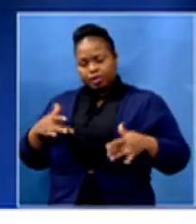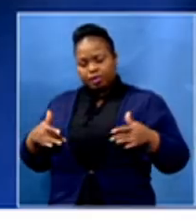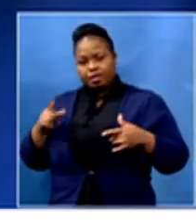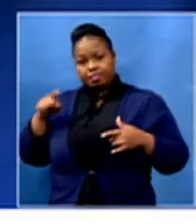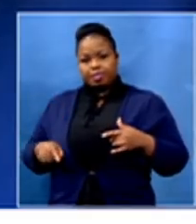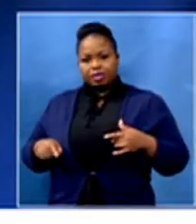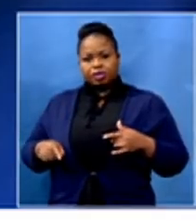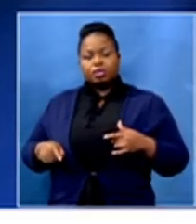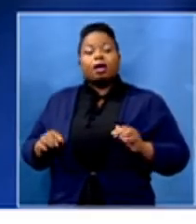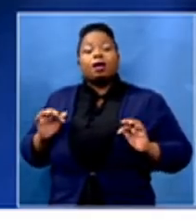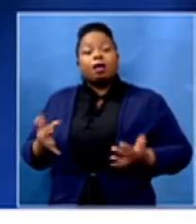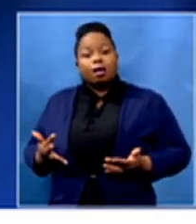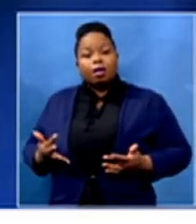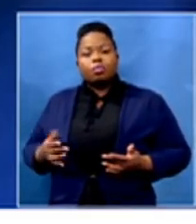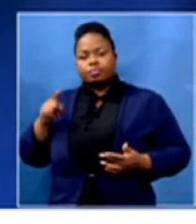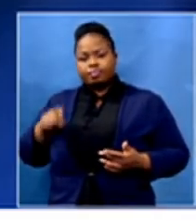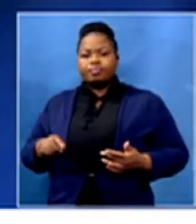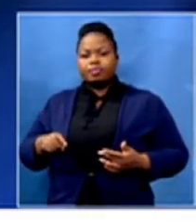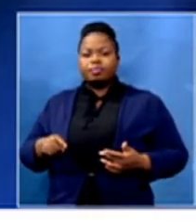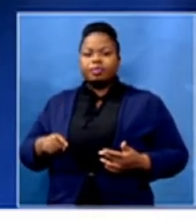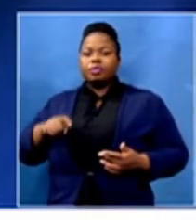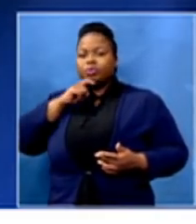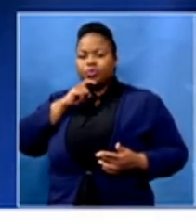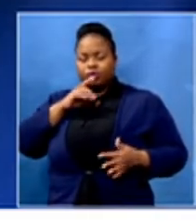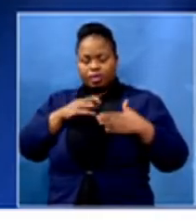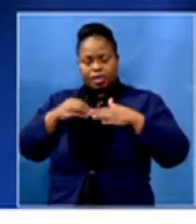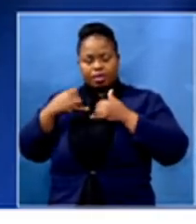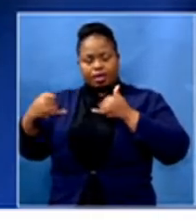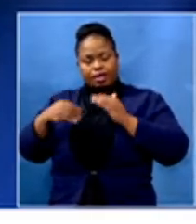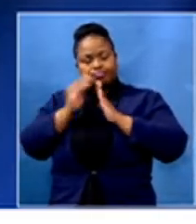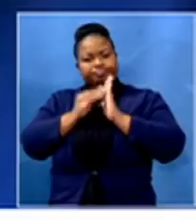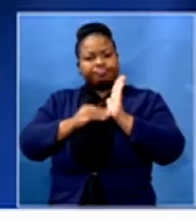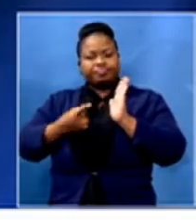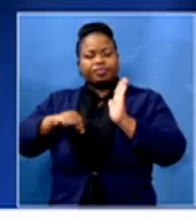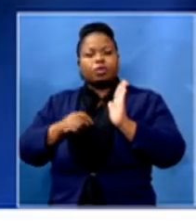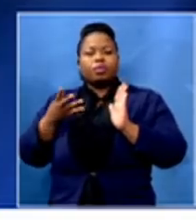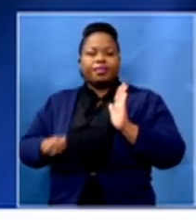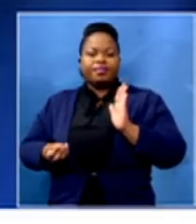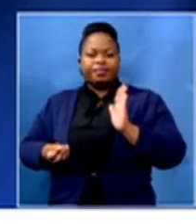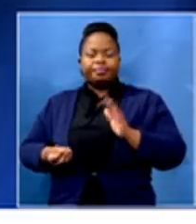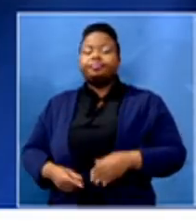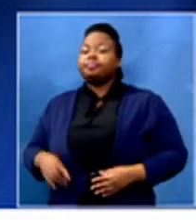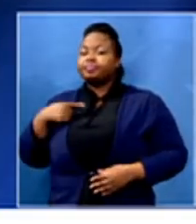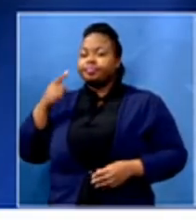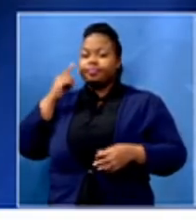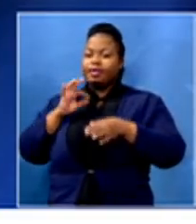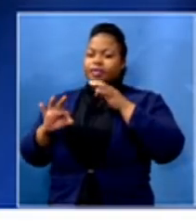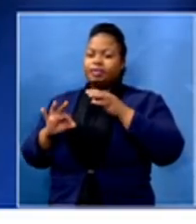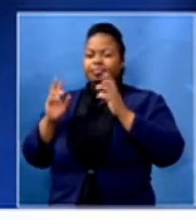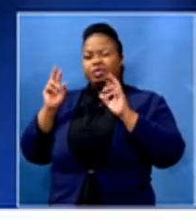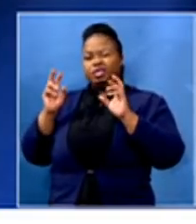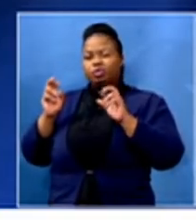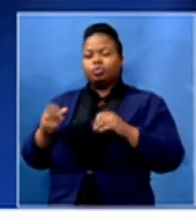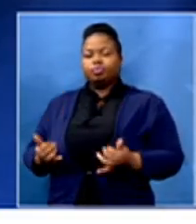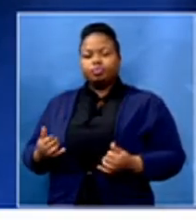to survive it, let's use these guidelines that we've got. Now, the simple issue here is we want to